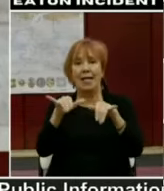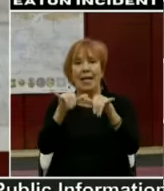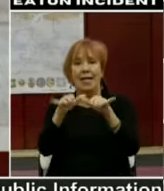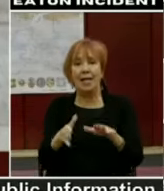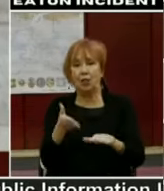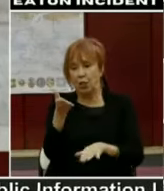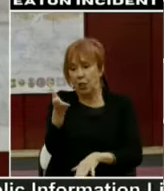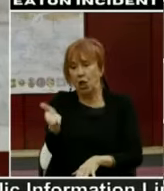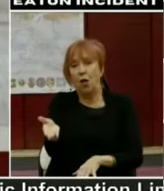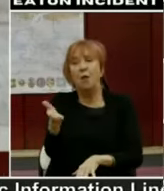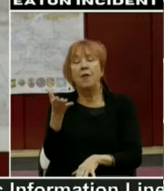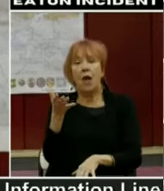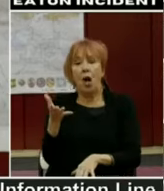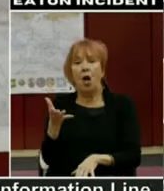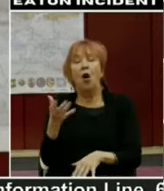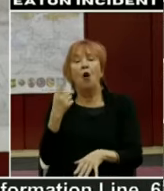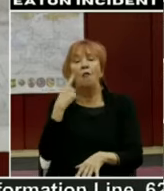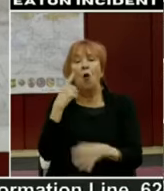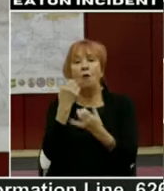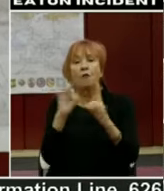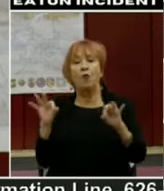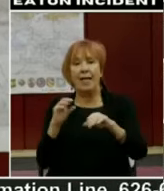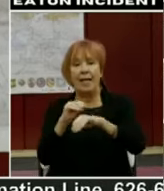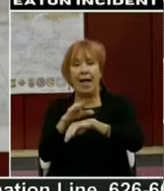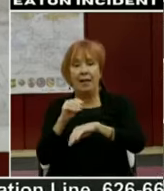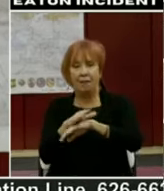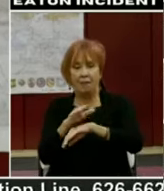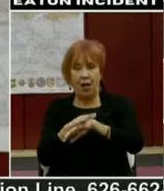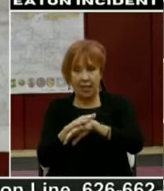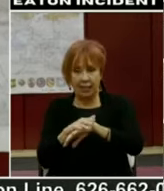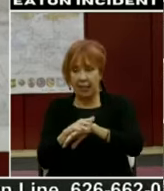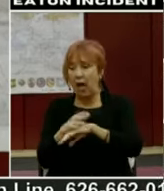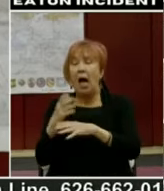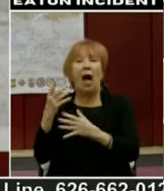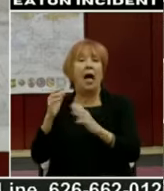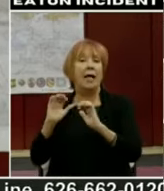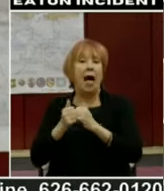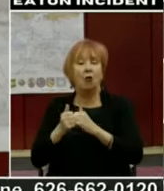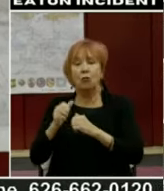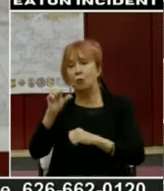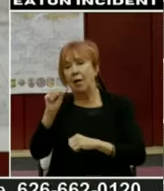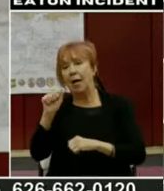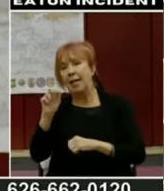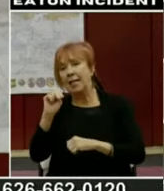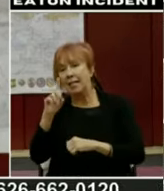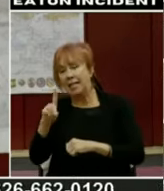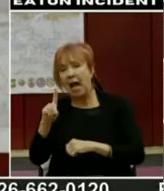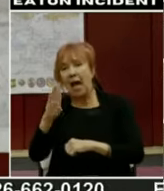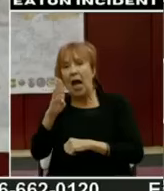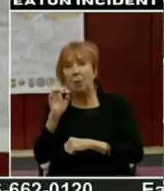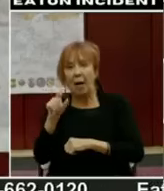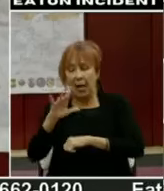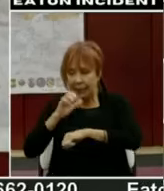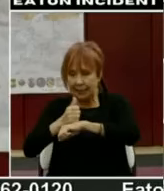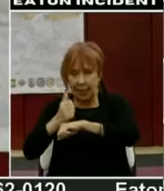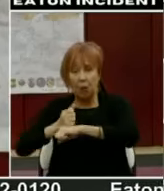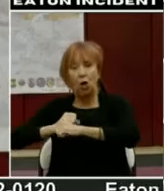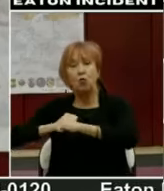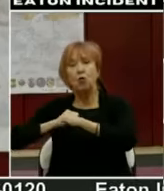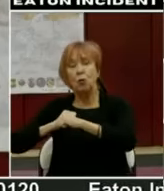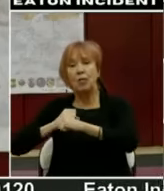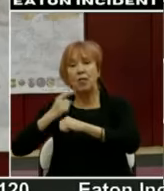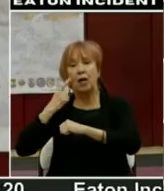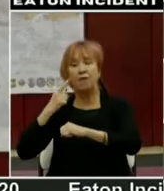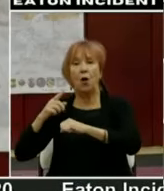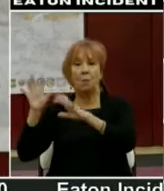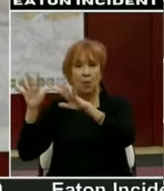that are occupying your homes currently, so that we can advise you on sandbagging and protecting your home from potential damaging storms.